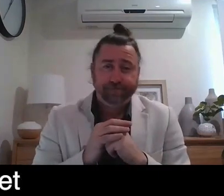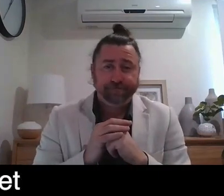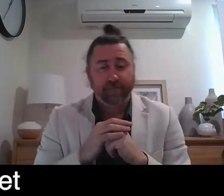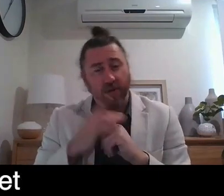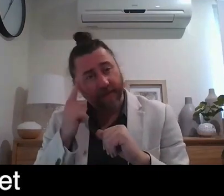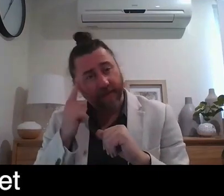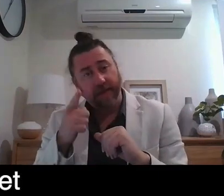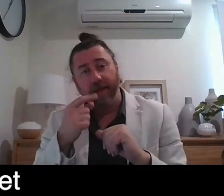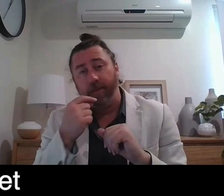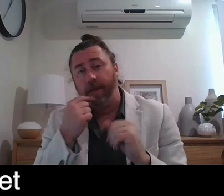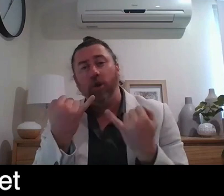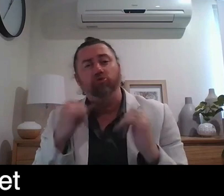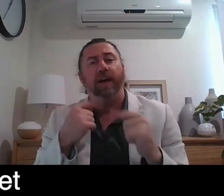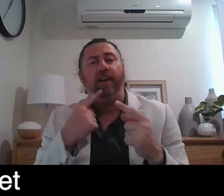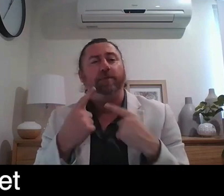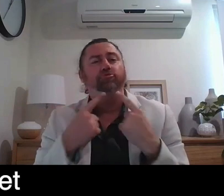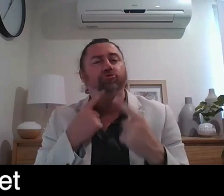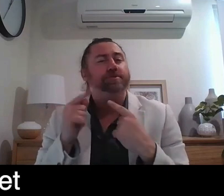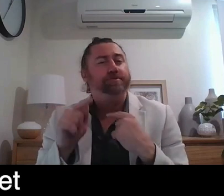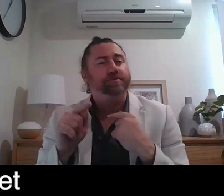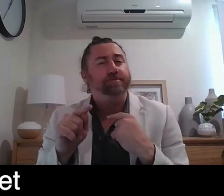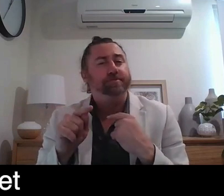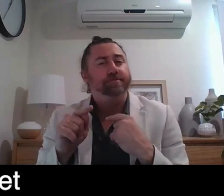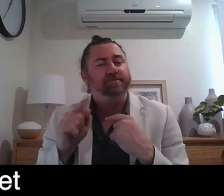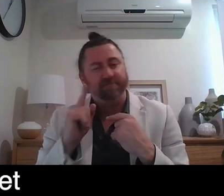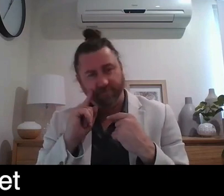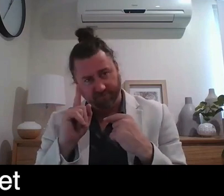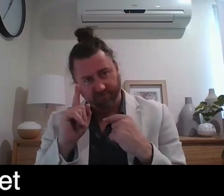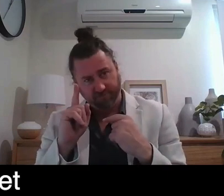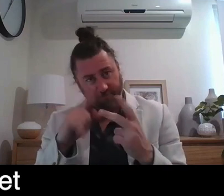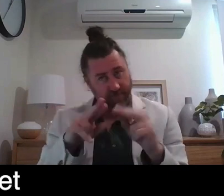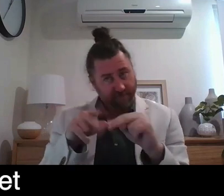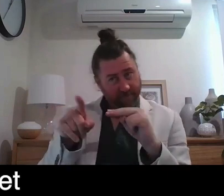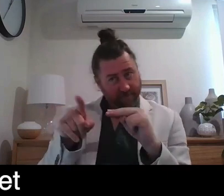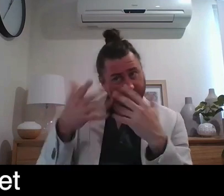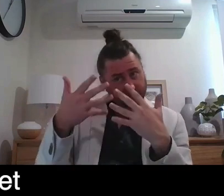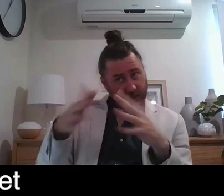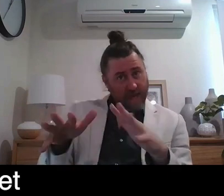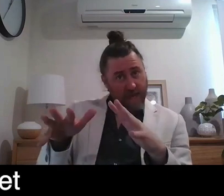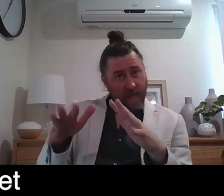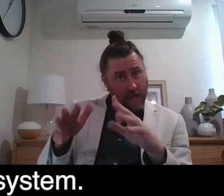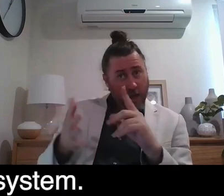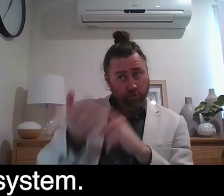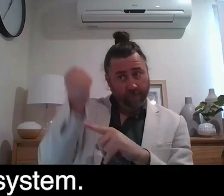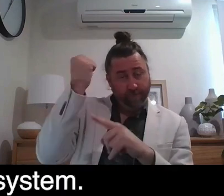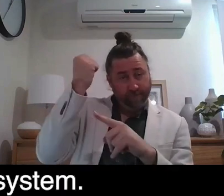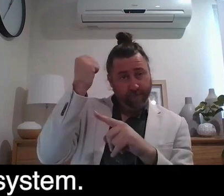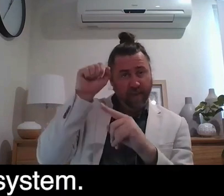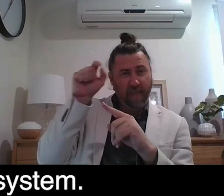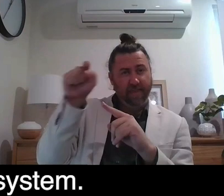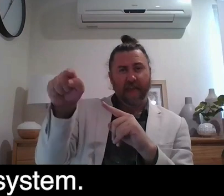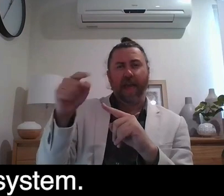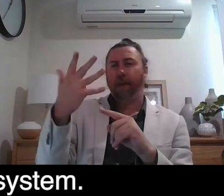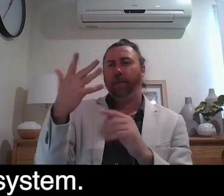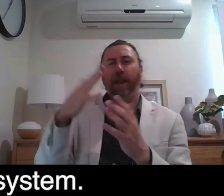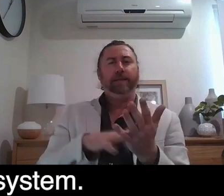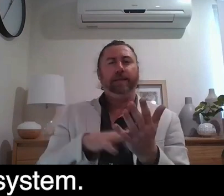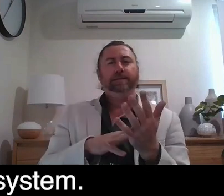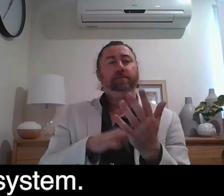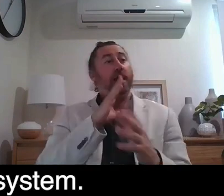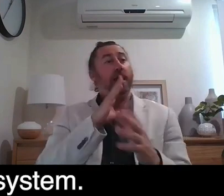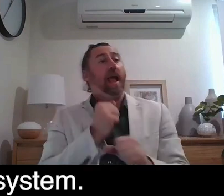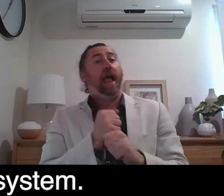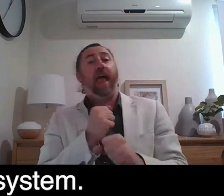to be quite frank, to link the concept of if you meet your target, that means the government's delivering